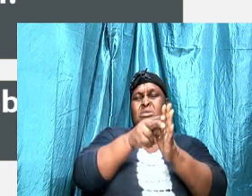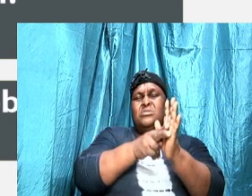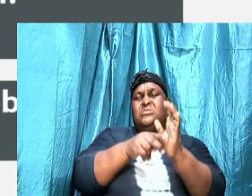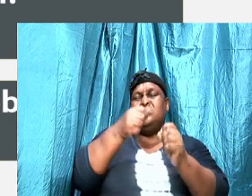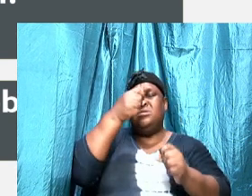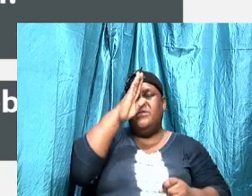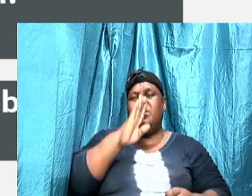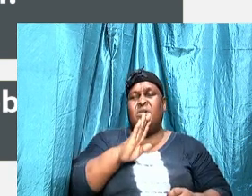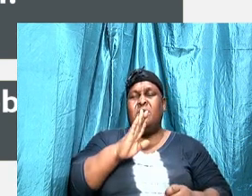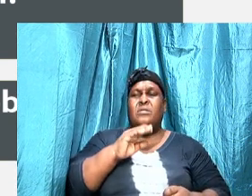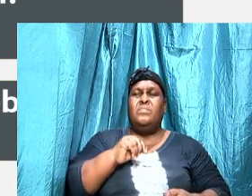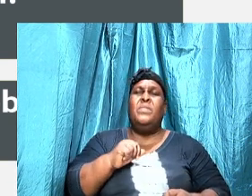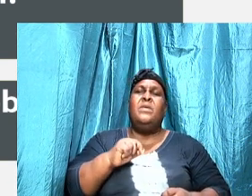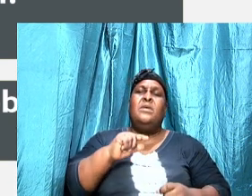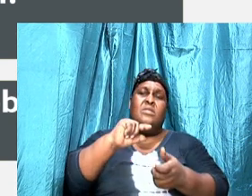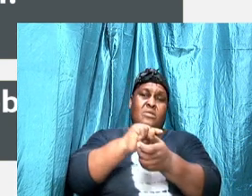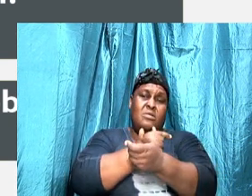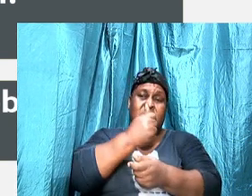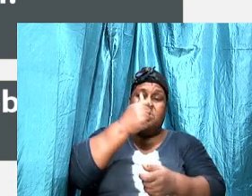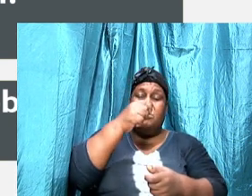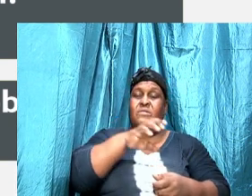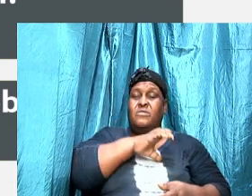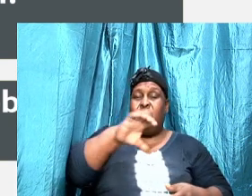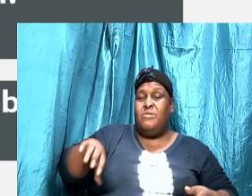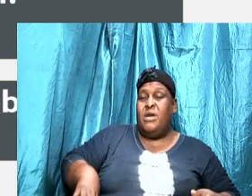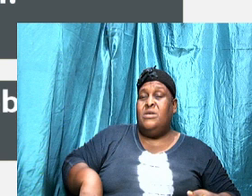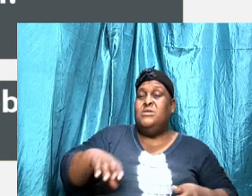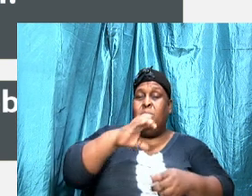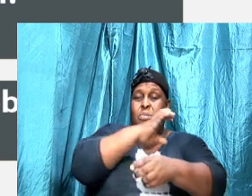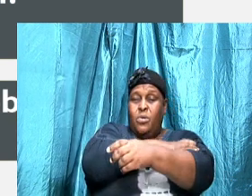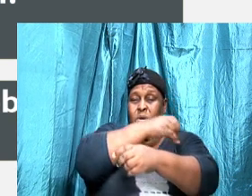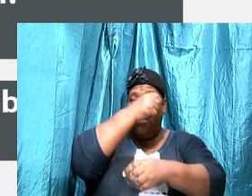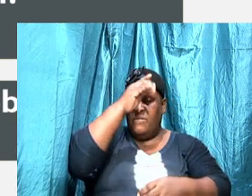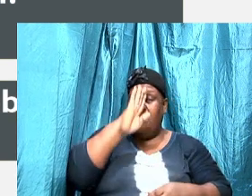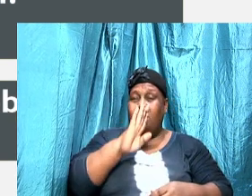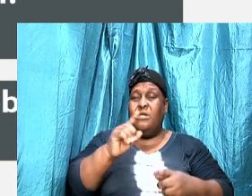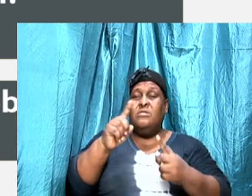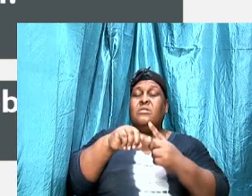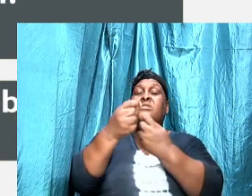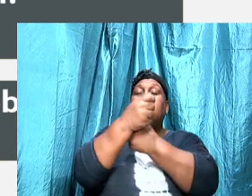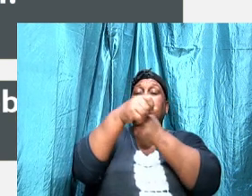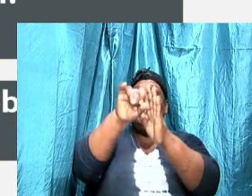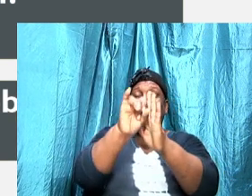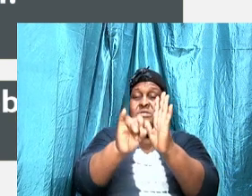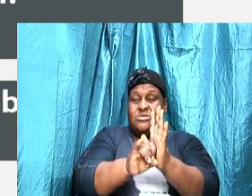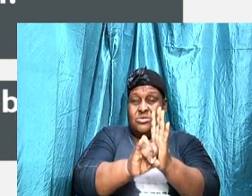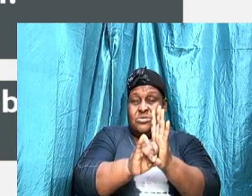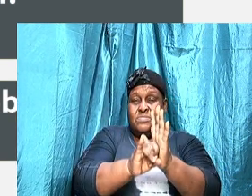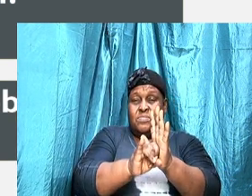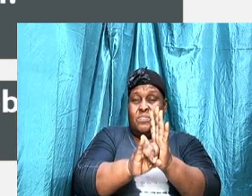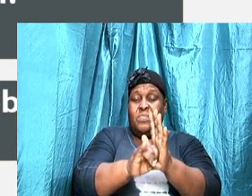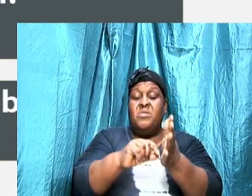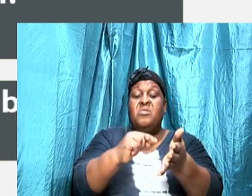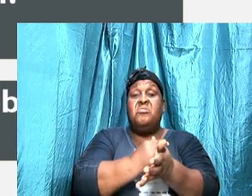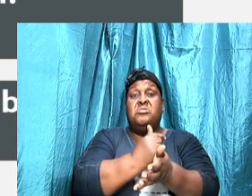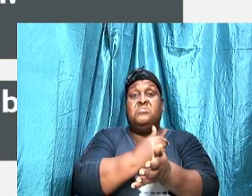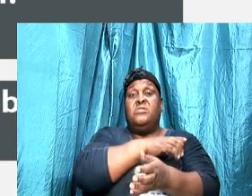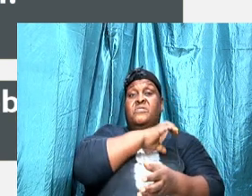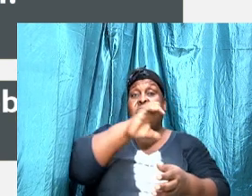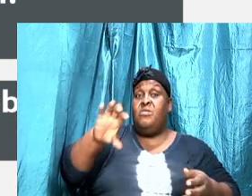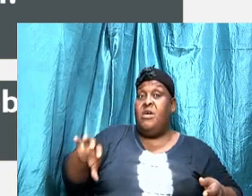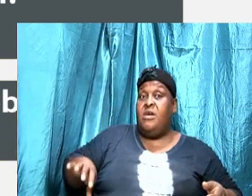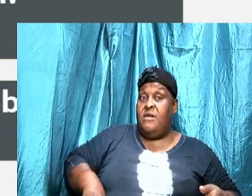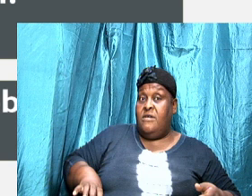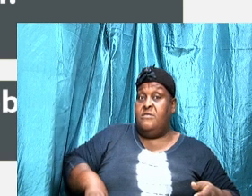Christ is the power of God unto salvation. Okay, the gospel of Christ is